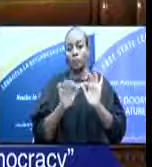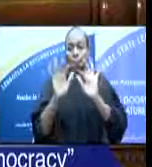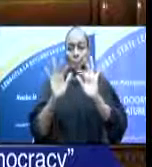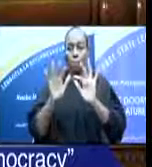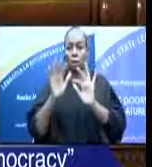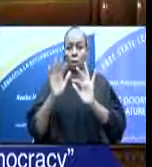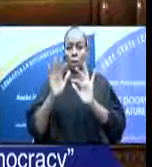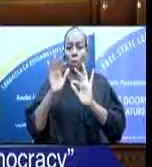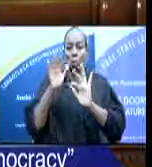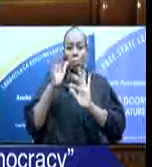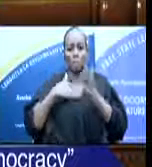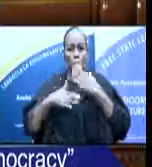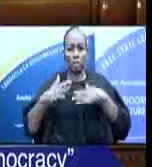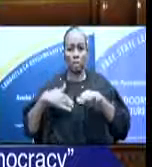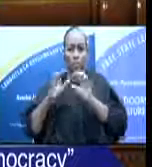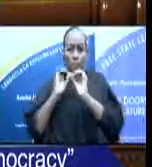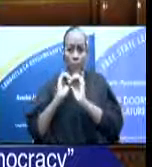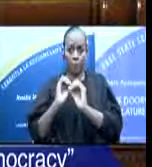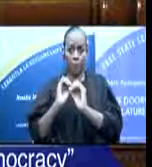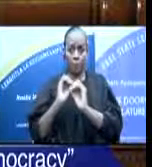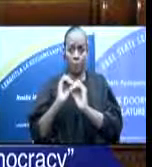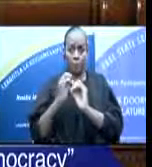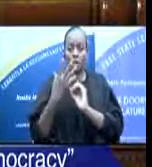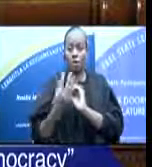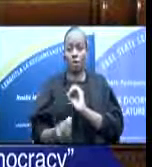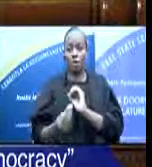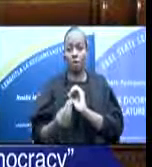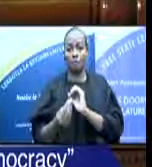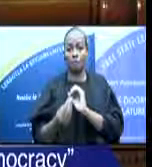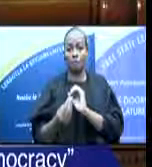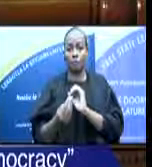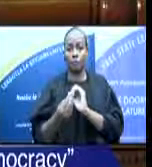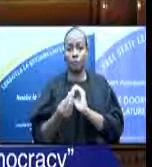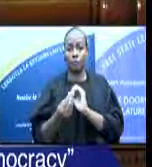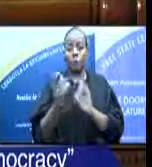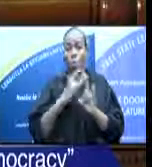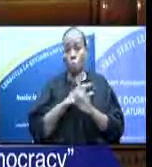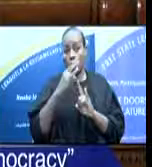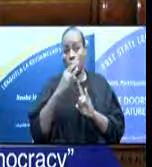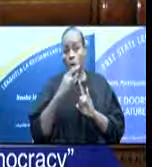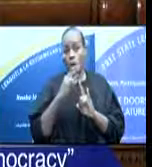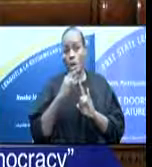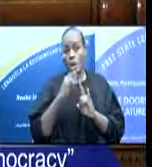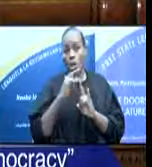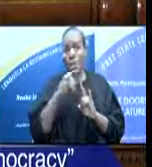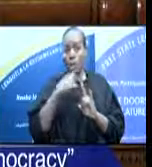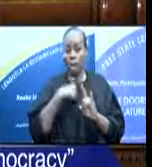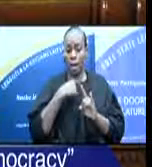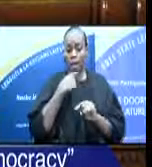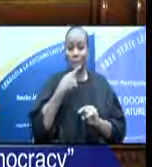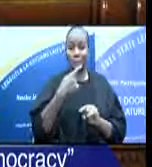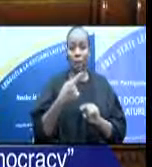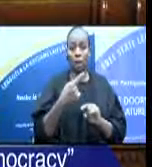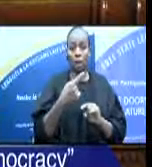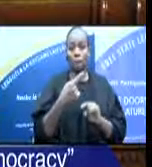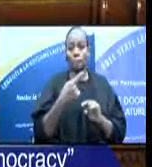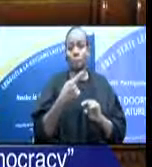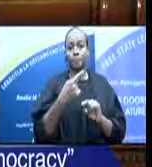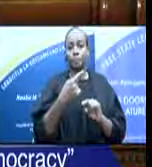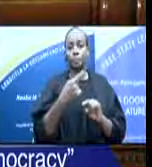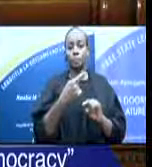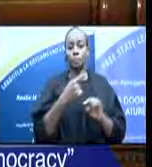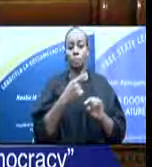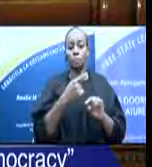impatient Nunu who bid us. I will not deny that there are instances of